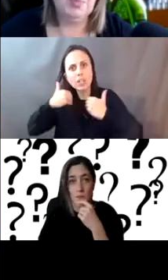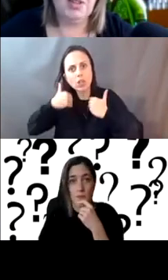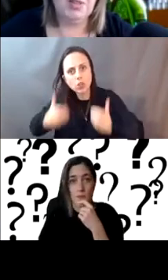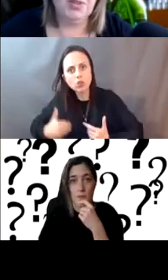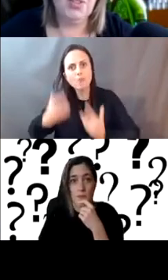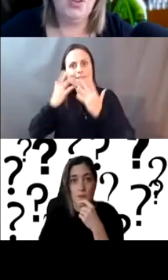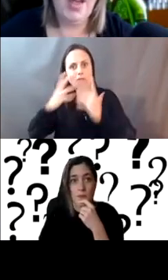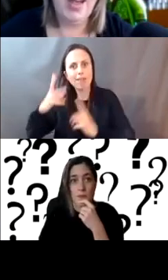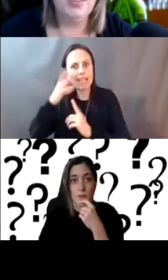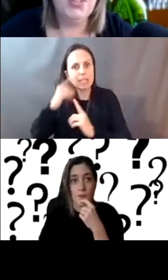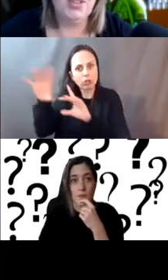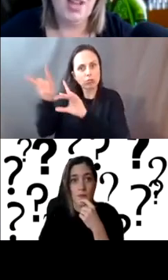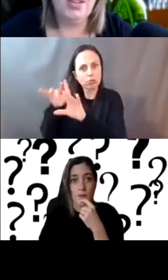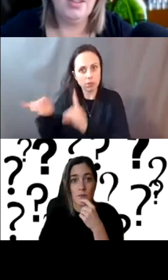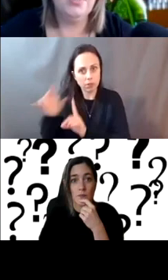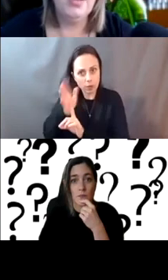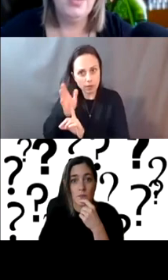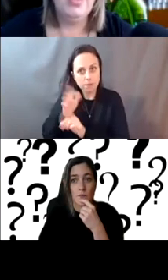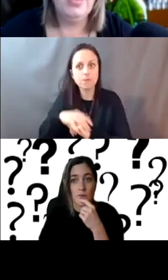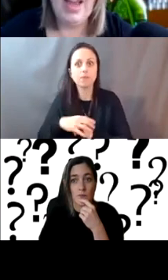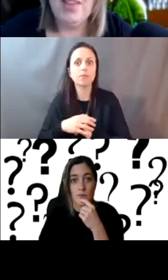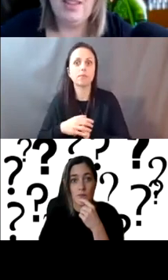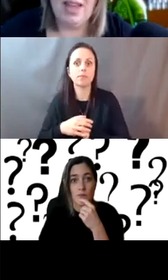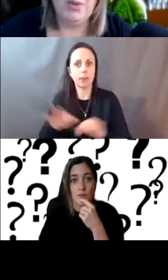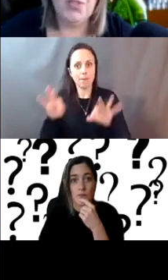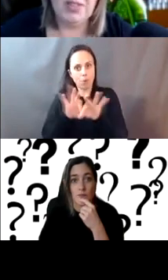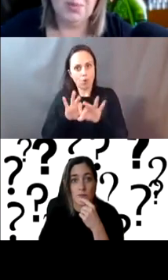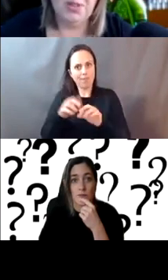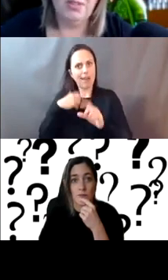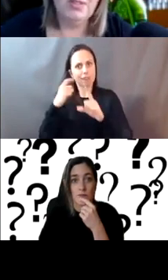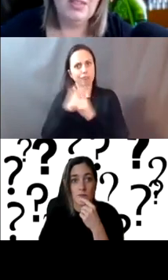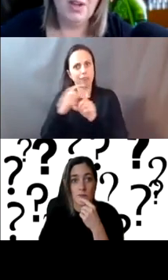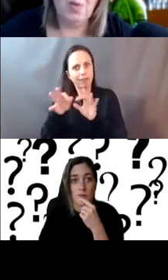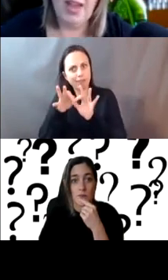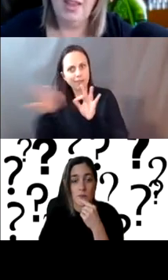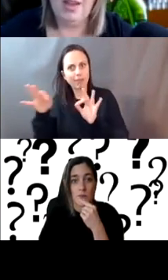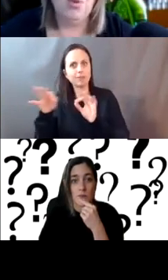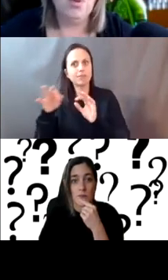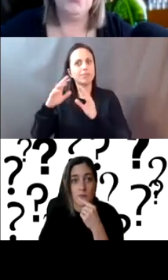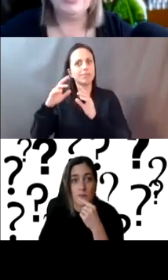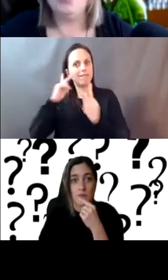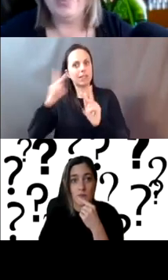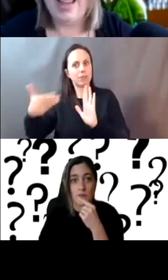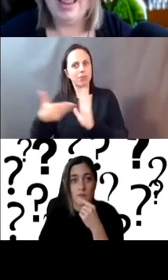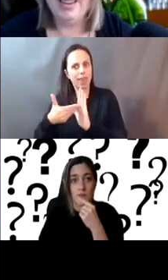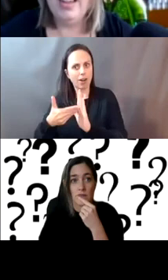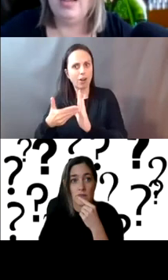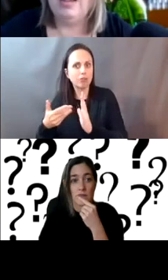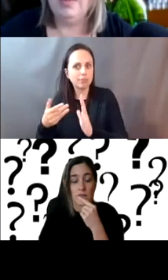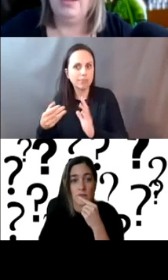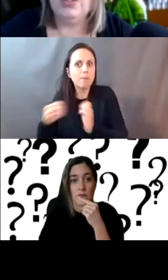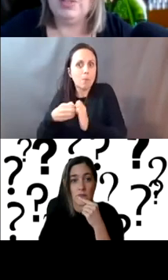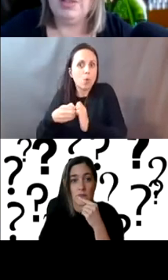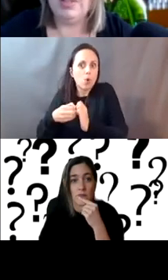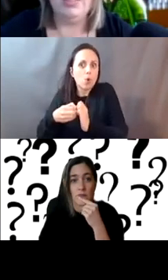experience possible. So you have to kind of have that language visible in a way. You get more points for that.